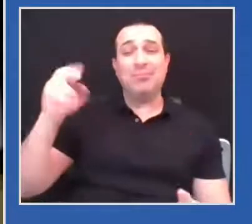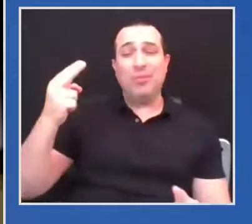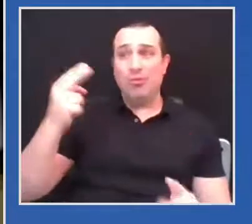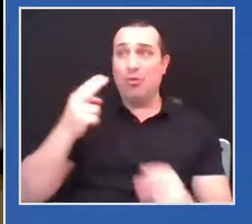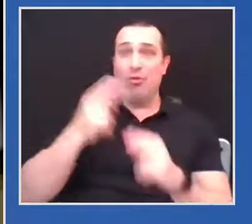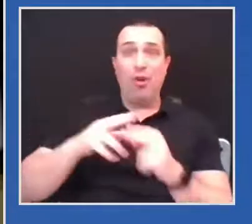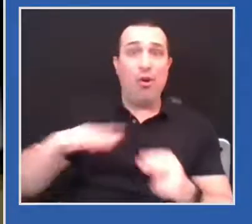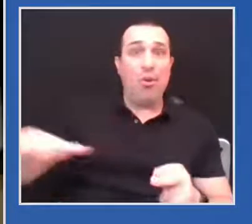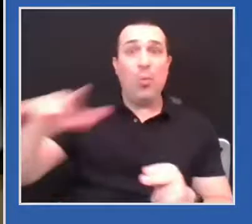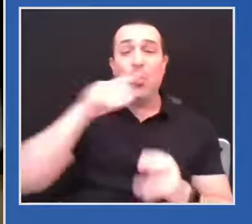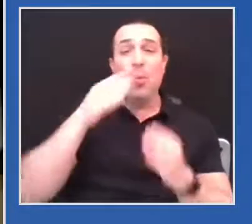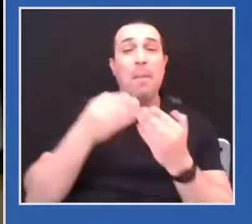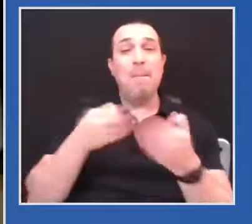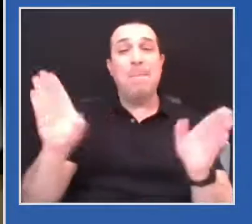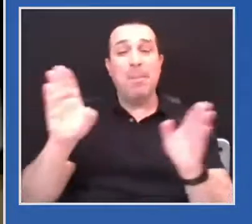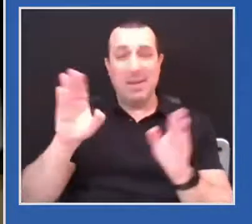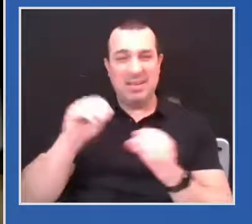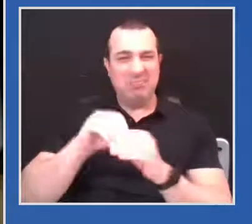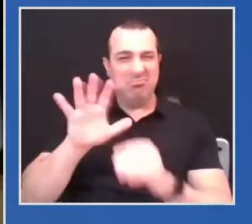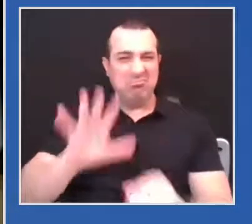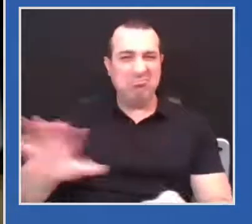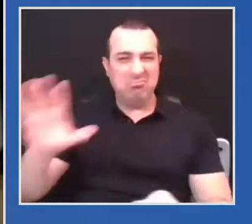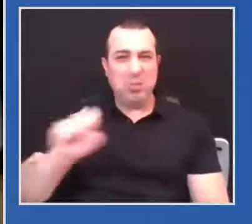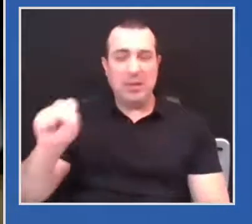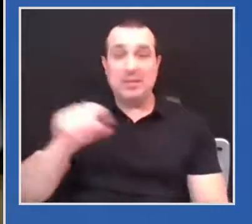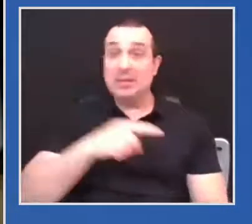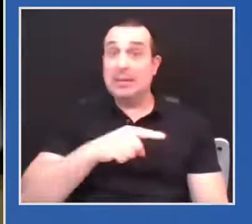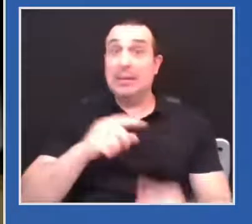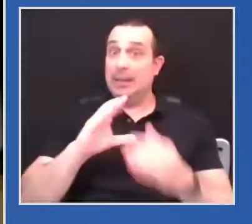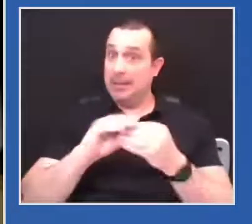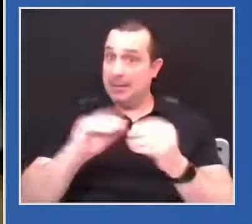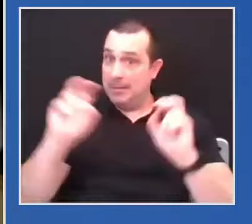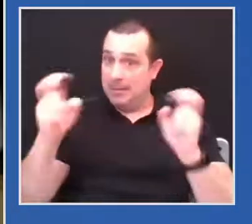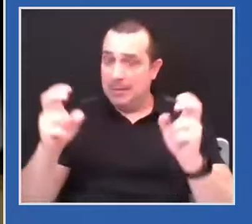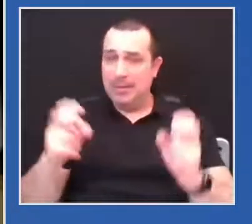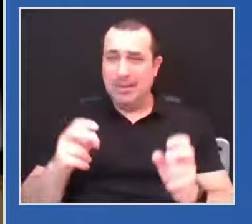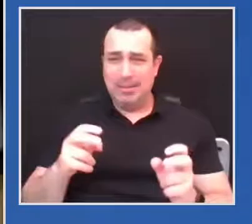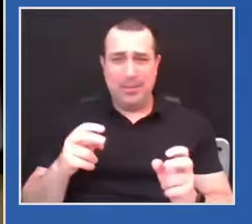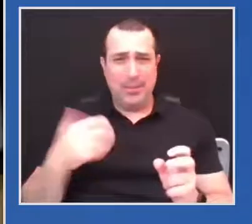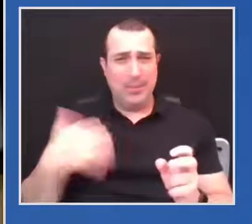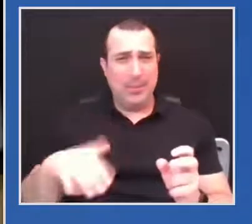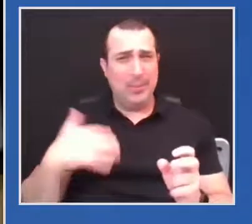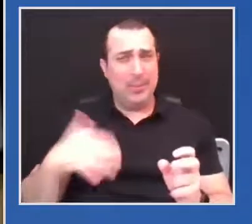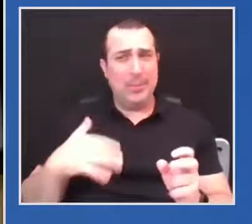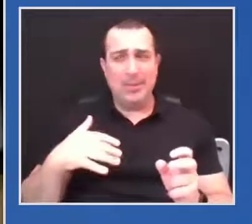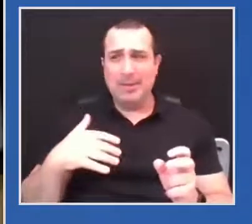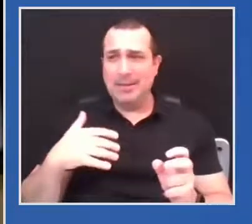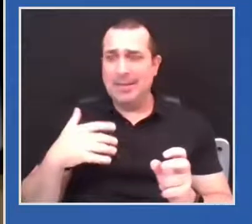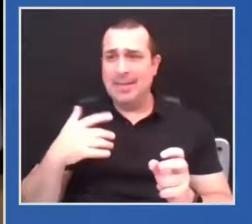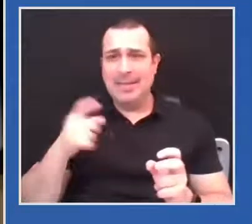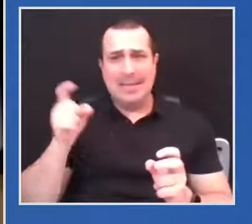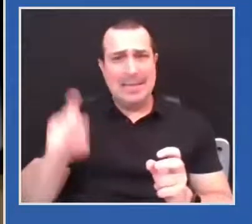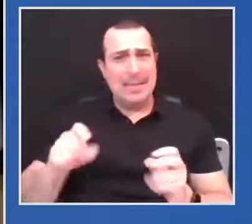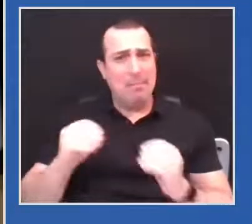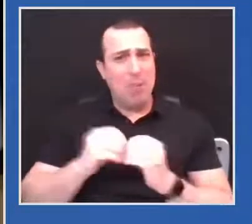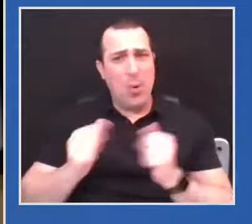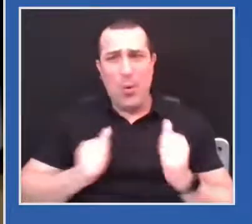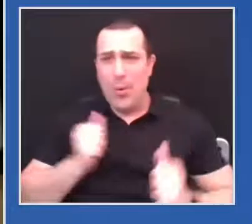said, quote, "I can't imagine anybody could be doing more," end of quote, meaning public health